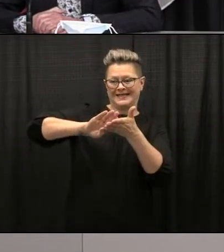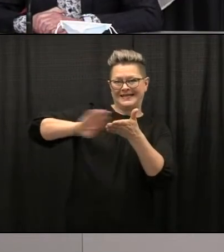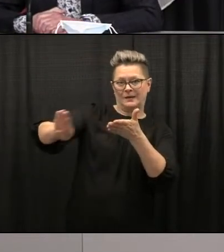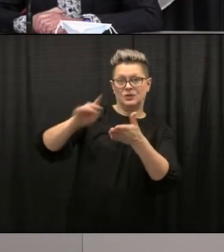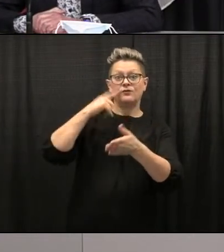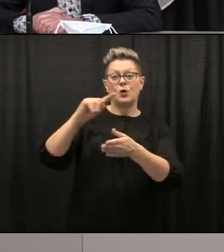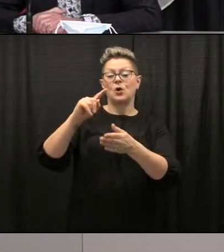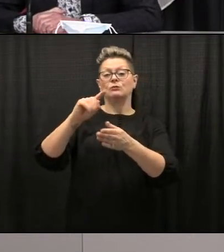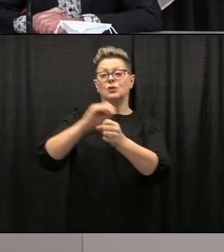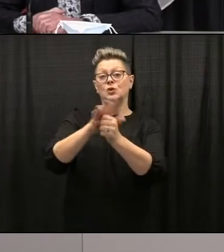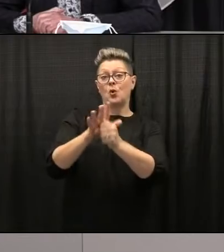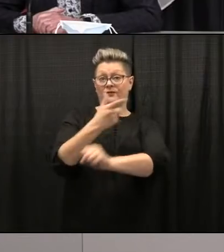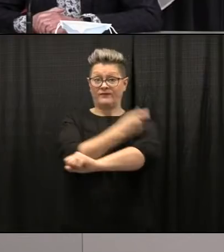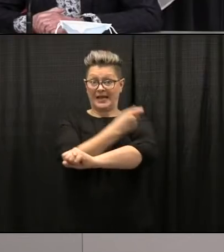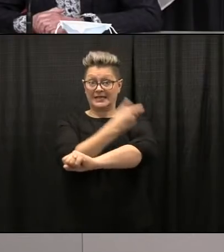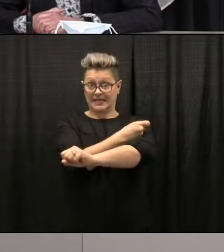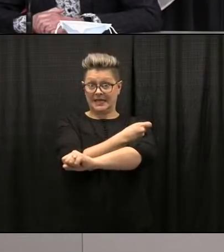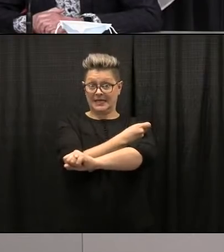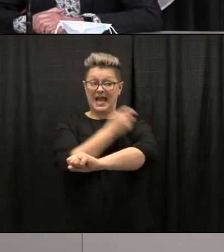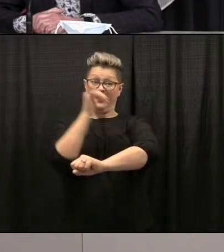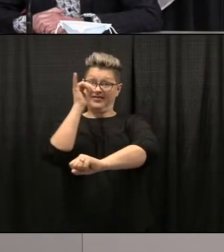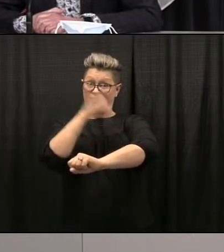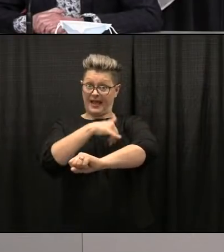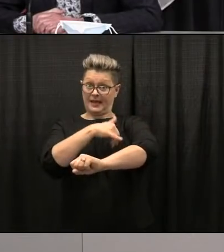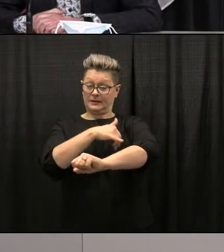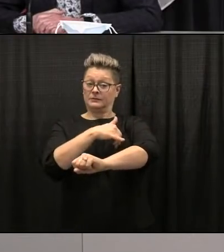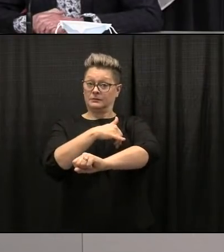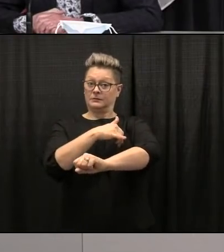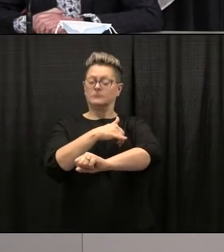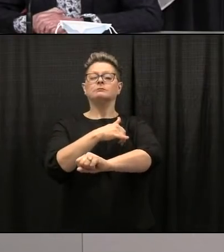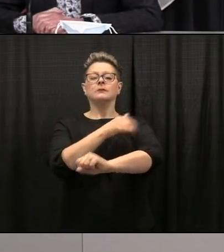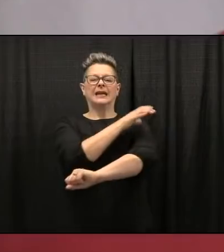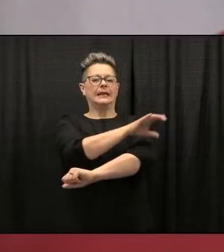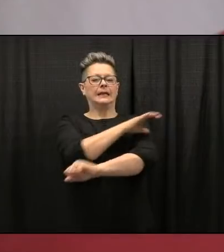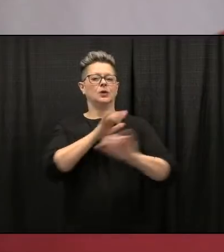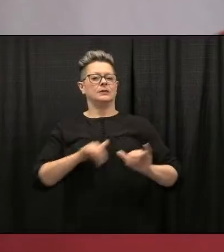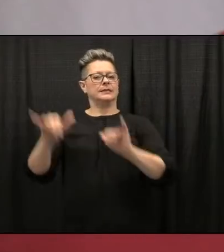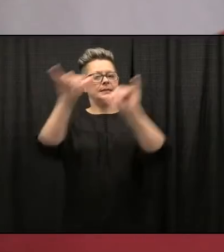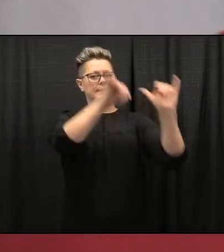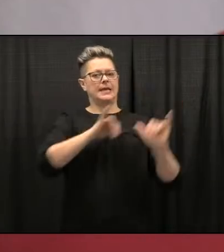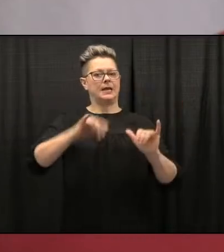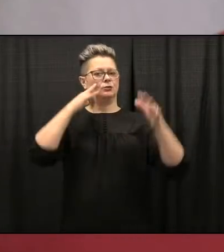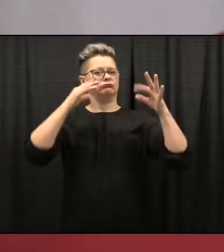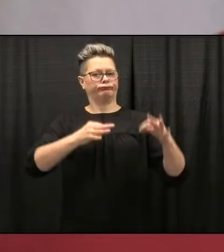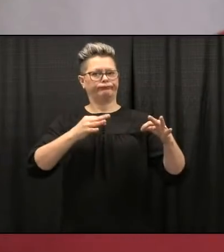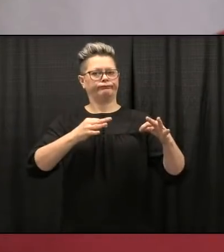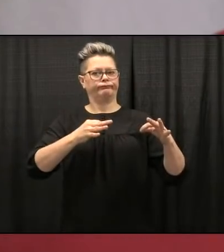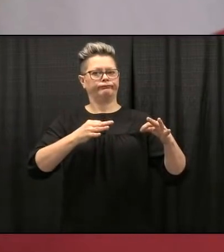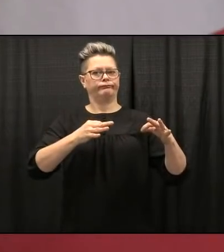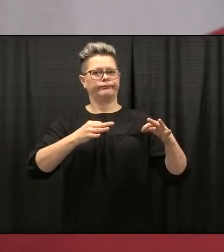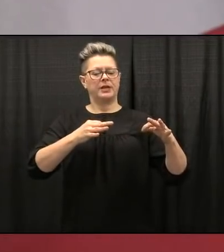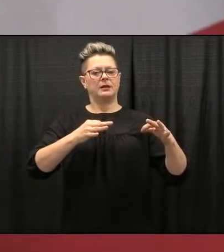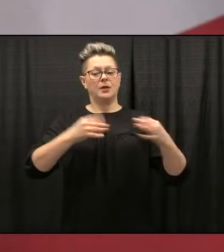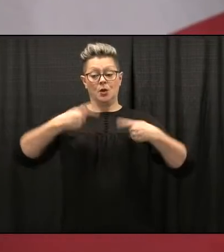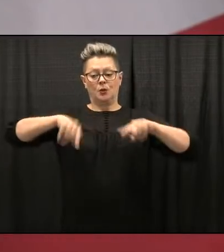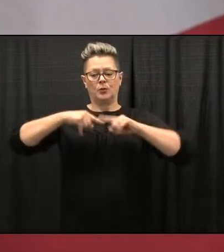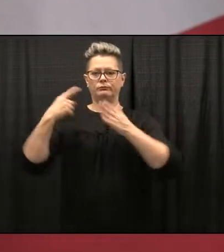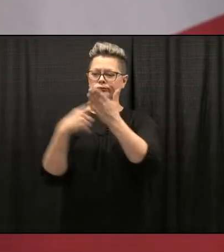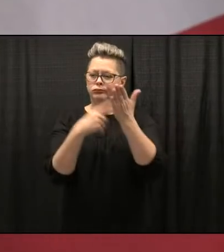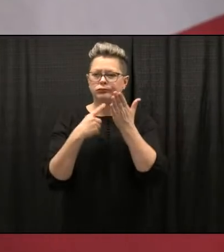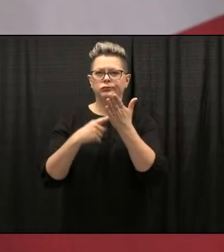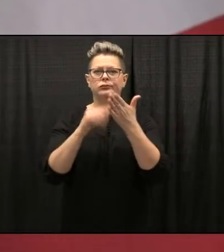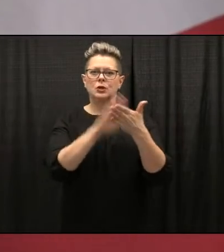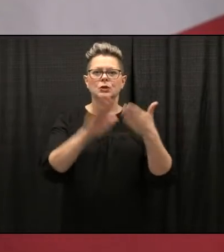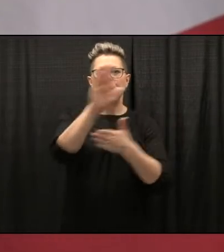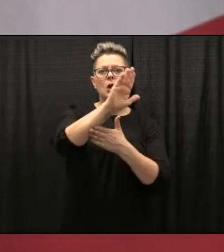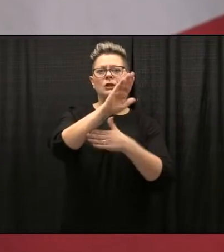for COVID-19 vaccine are clinical standard issue. We have had discussions with the College of Physicians